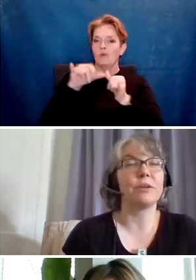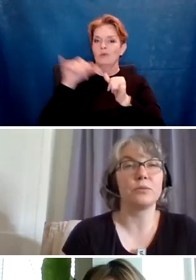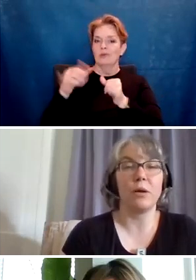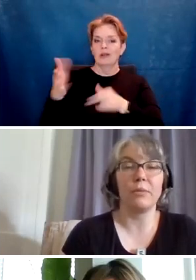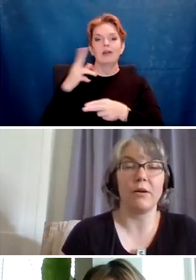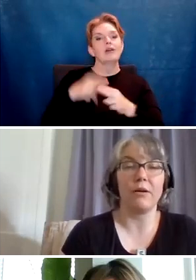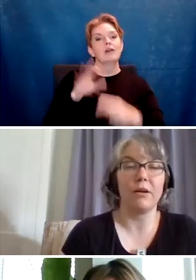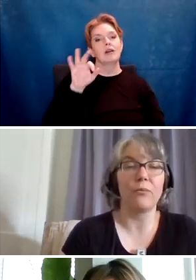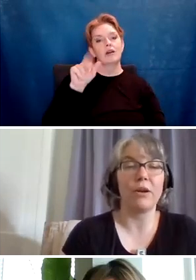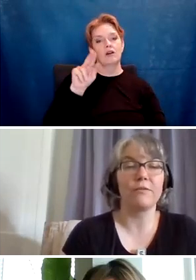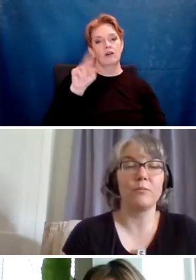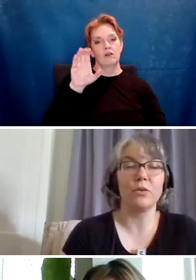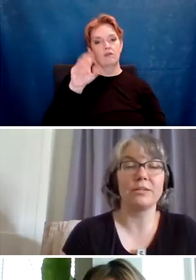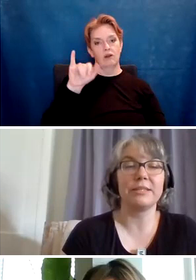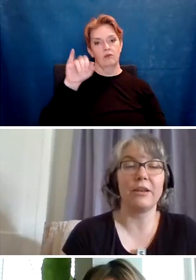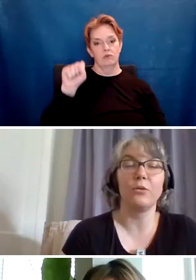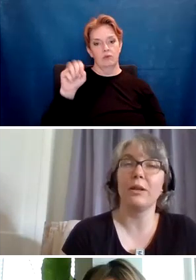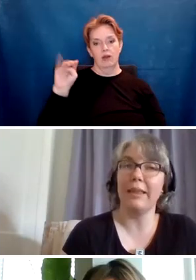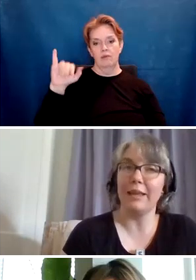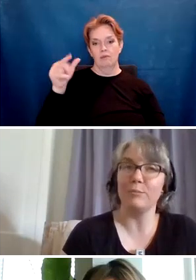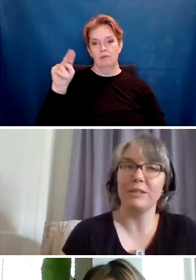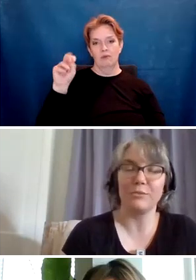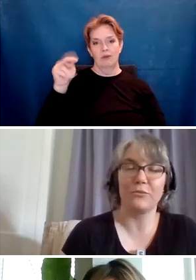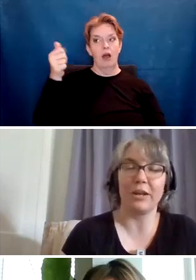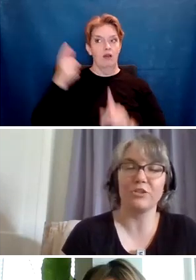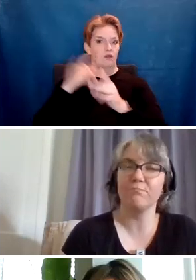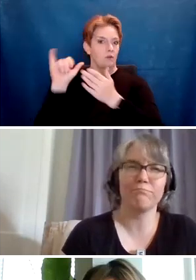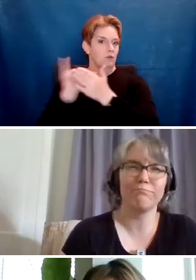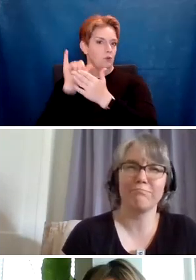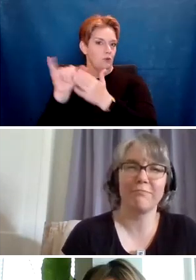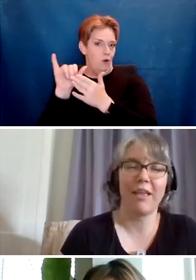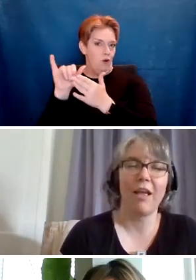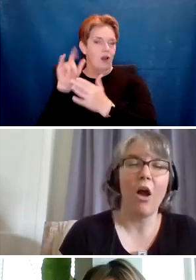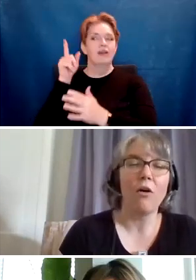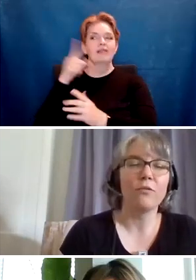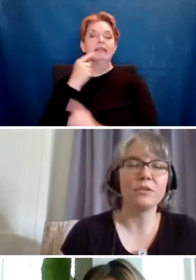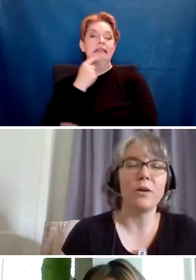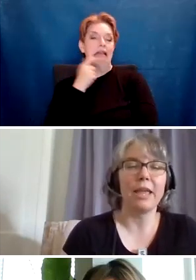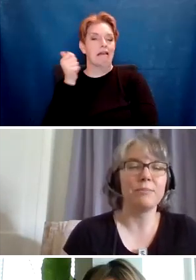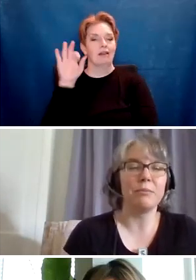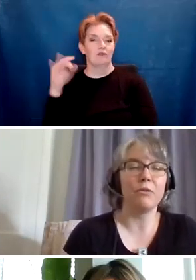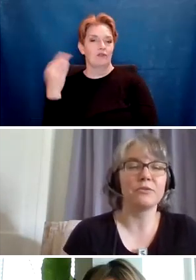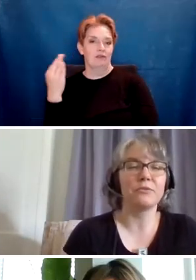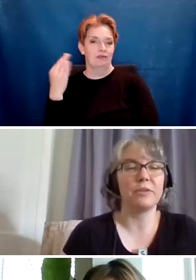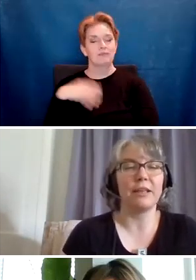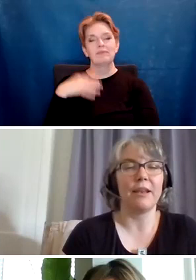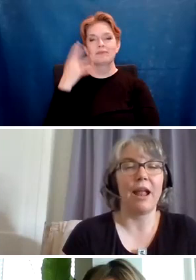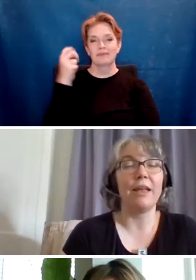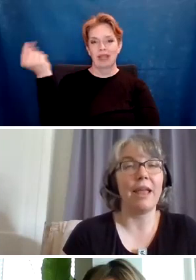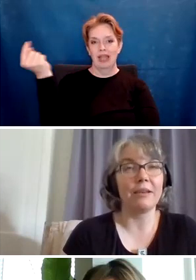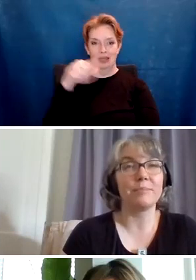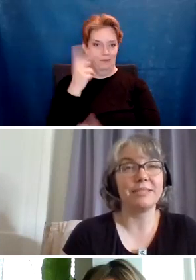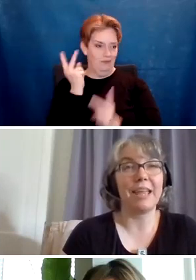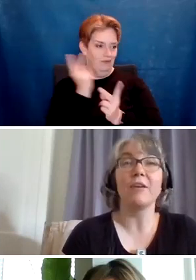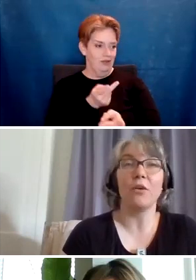was Francois Mignon, a writer from New York State who claimed he was French. Francois came to Melrose for a visit and